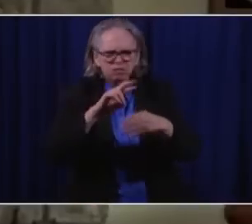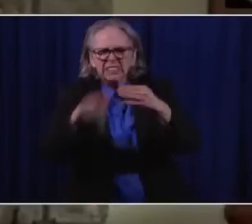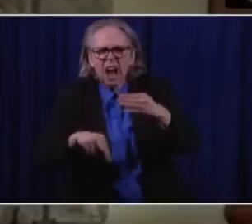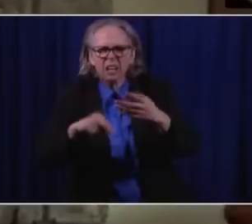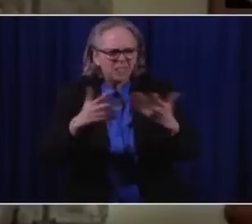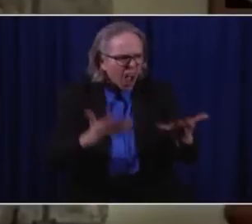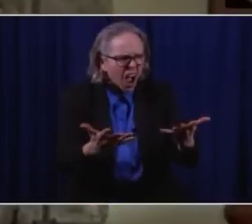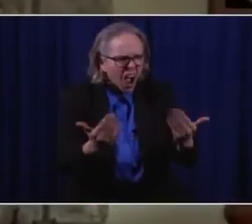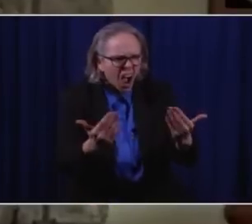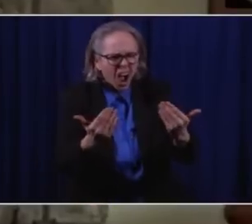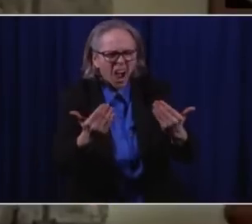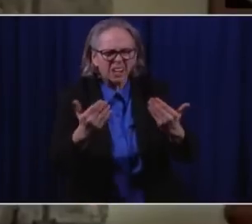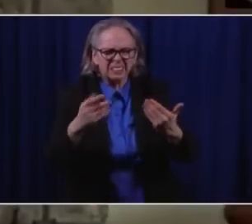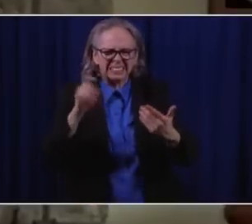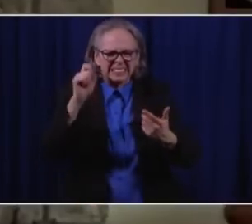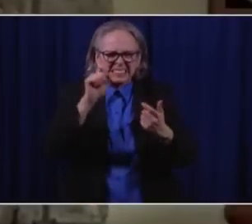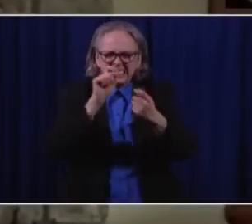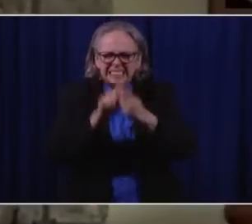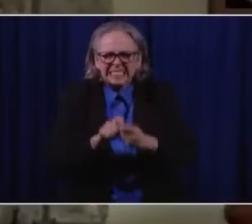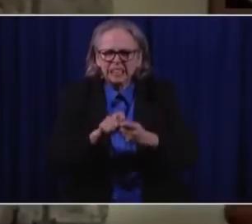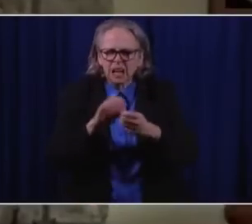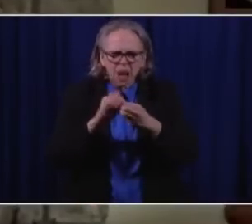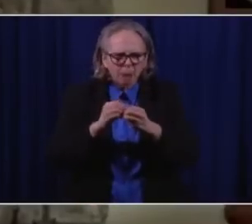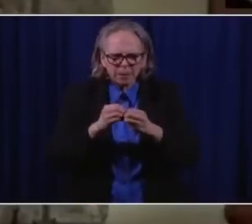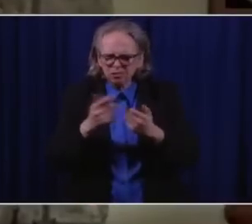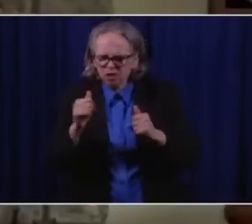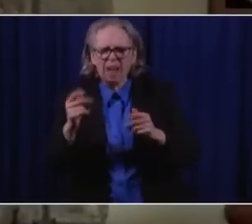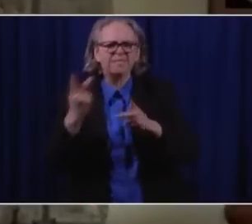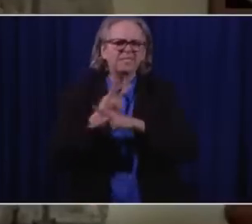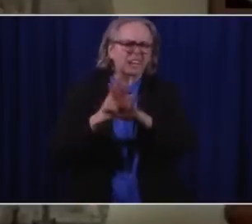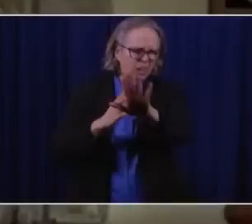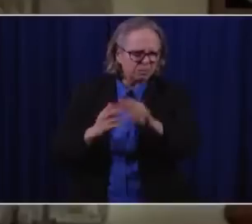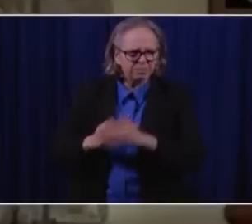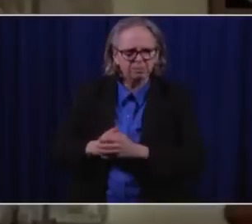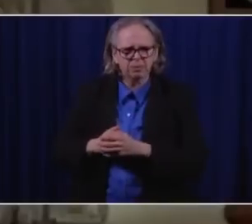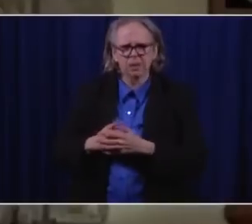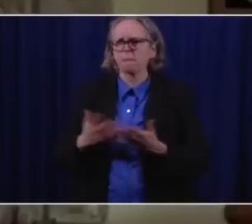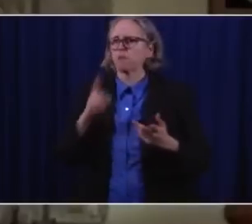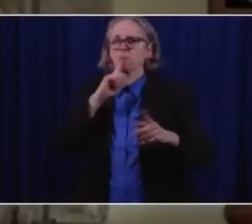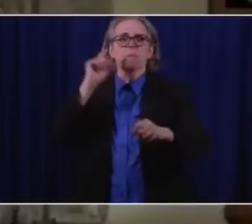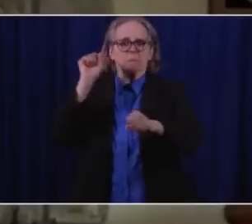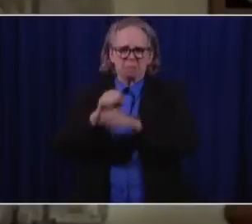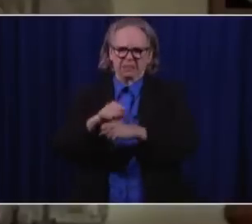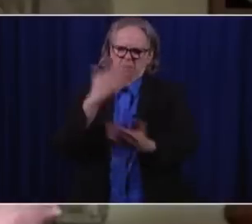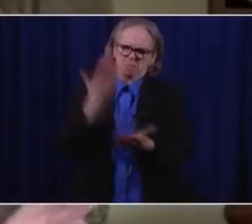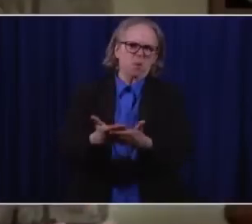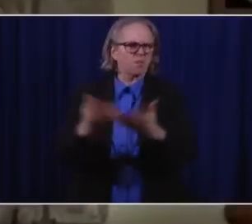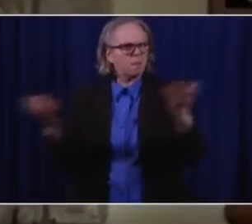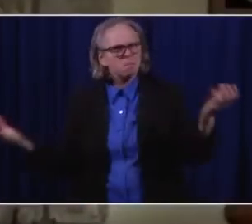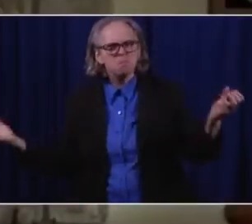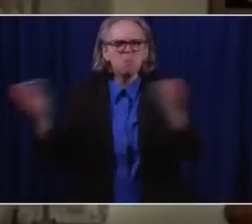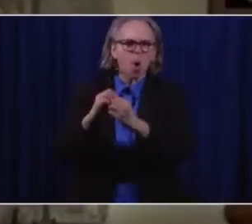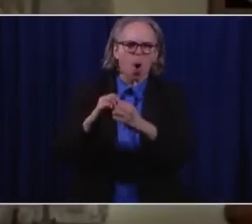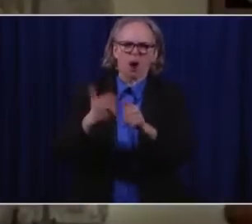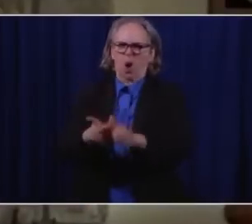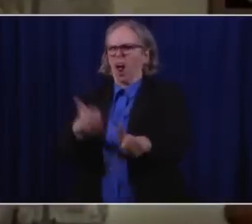we go off the air, get you the number. But we're running a lot of these cases now. What you said a month ago was absolutely true. It wasn't much at all,